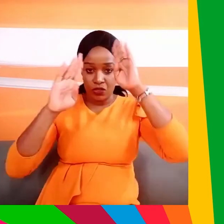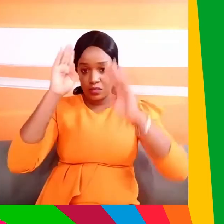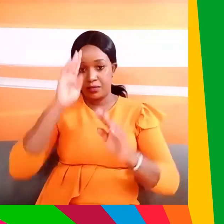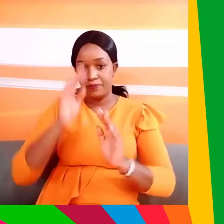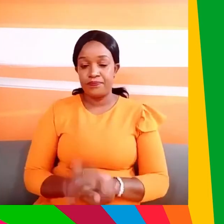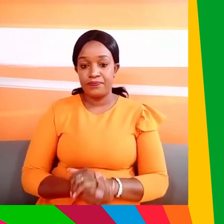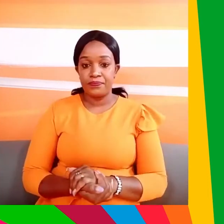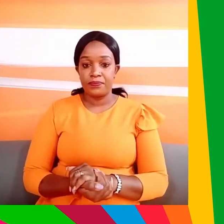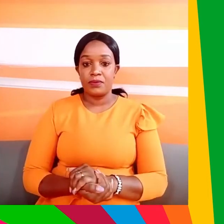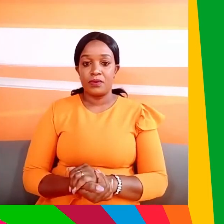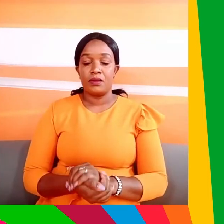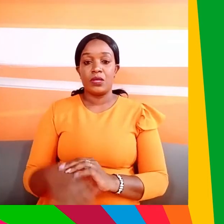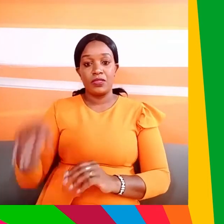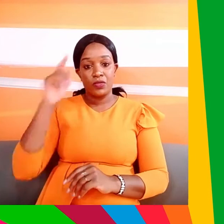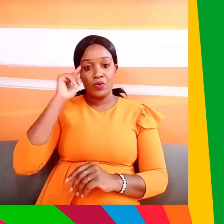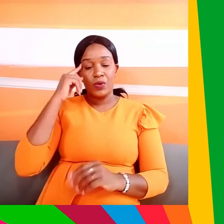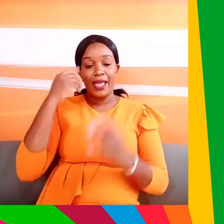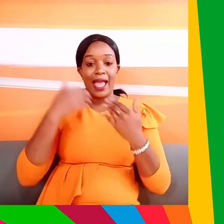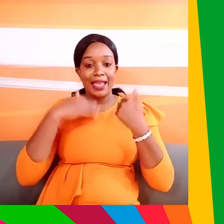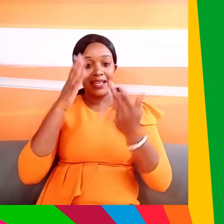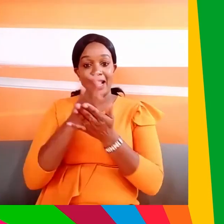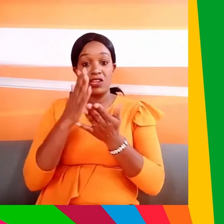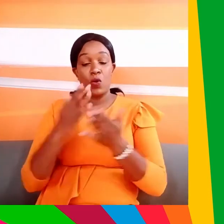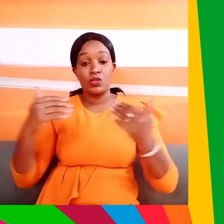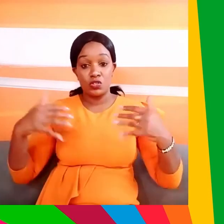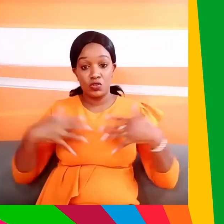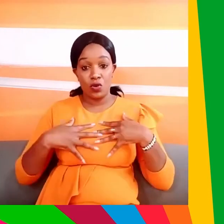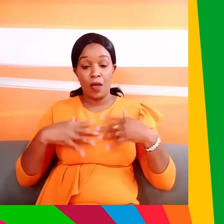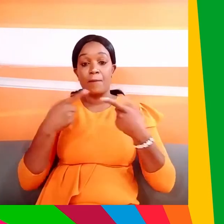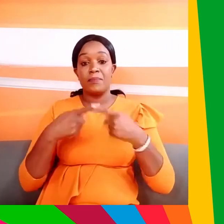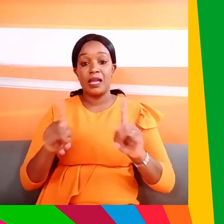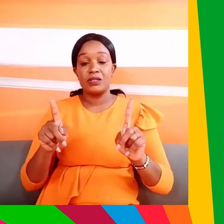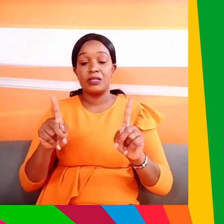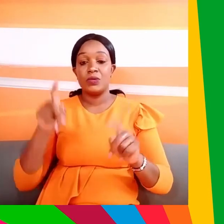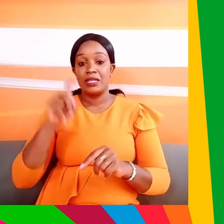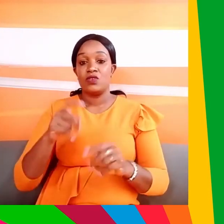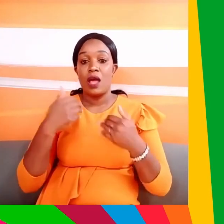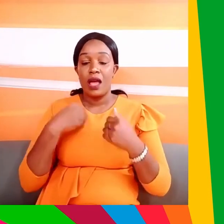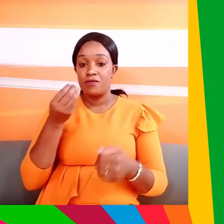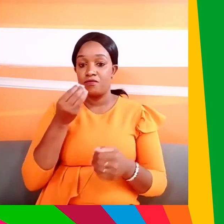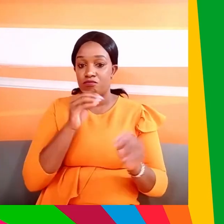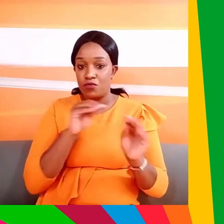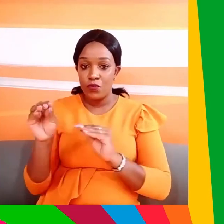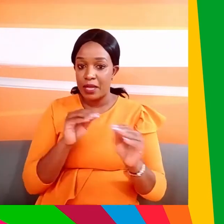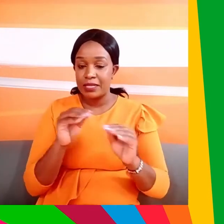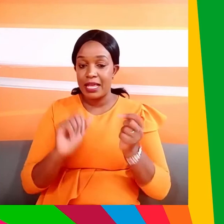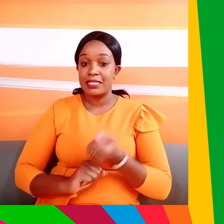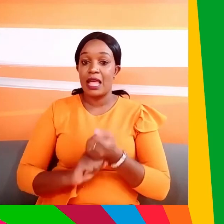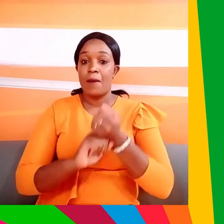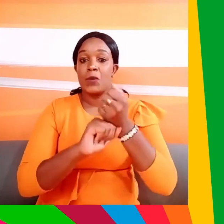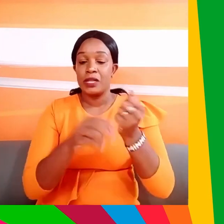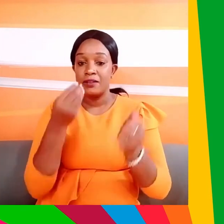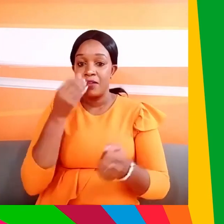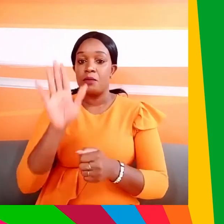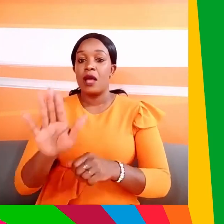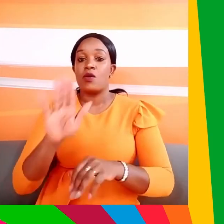a radical shock, but it allows us to create a radical, not just response, but movement and support all of the good work that's been happening up to this point.